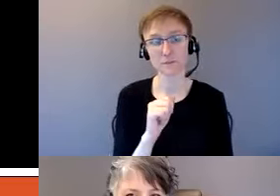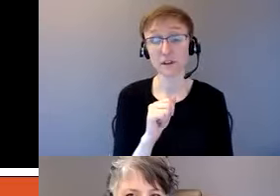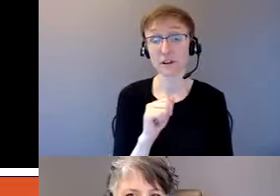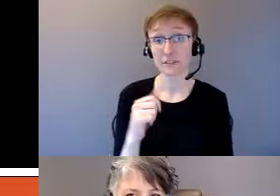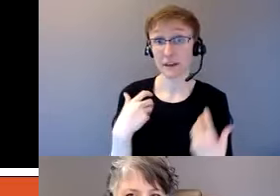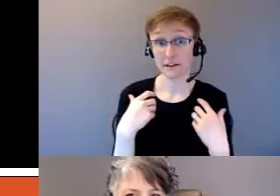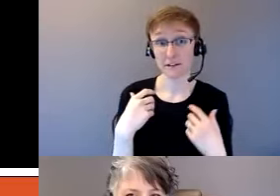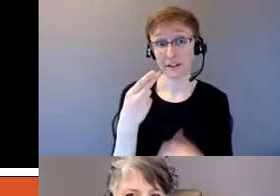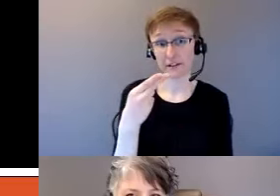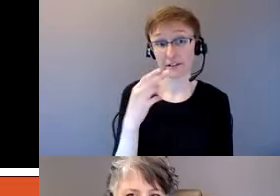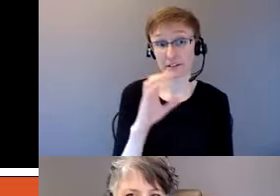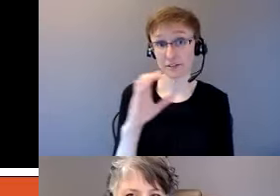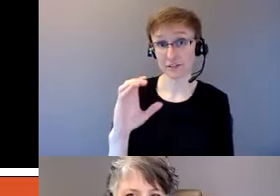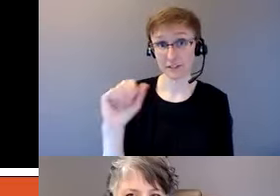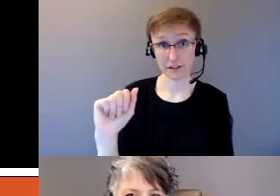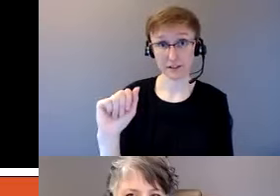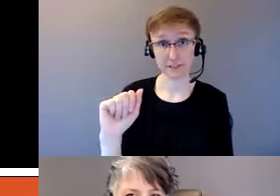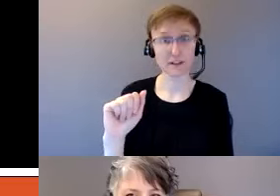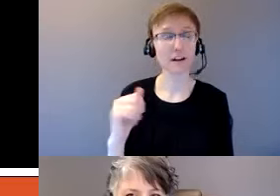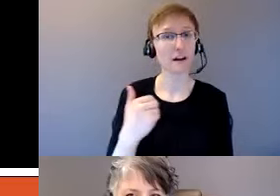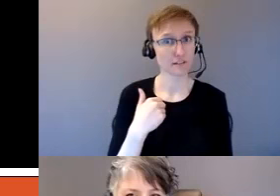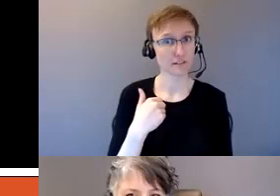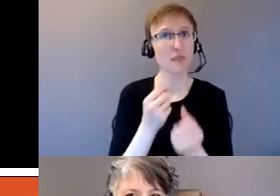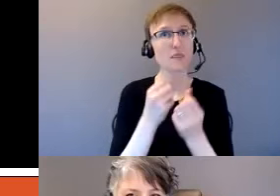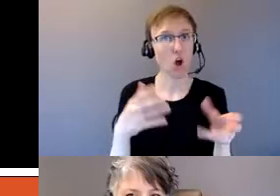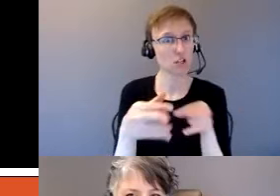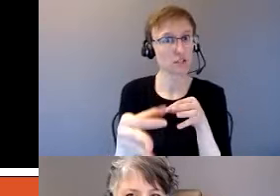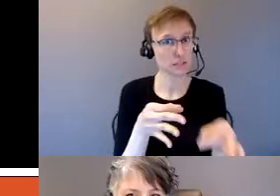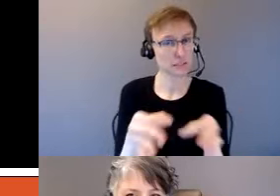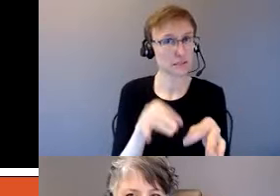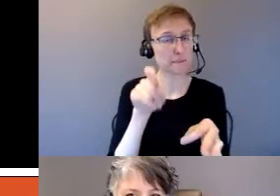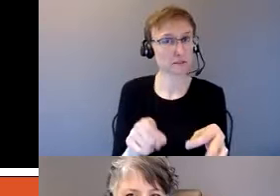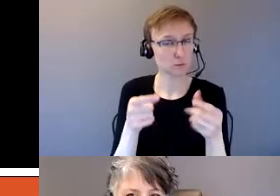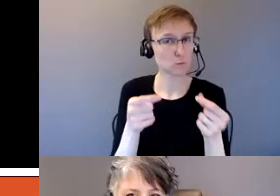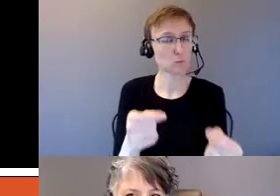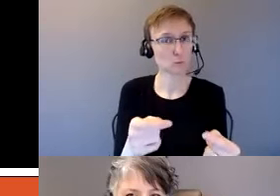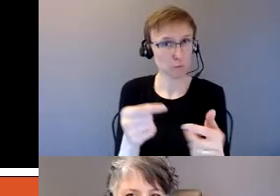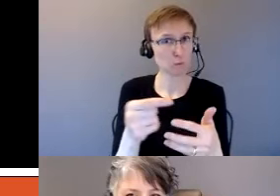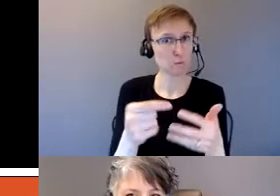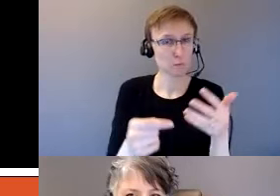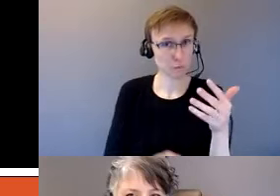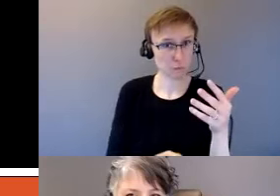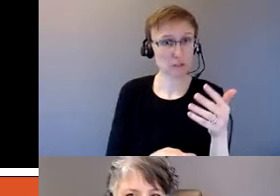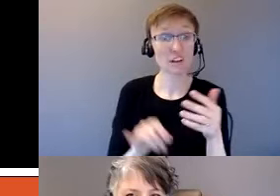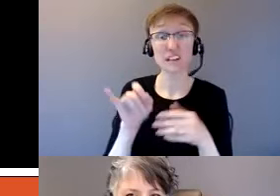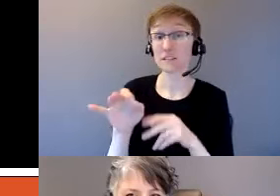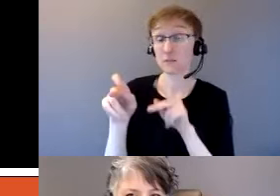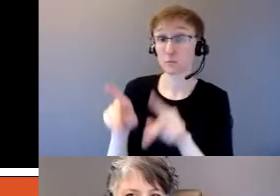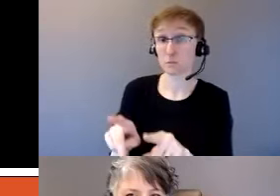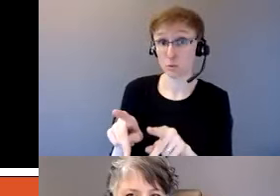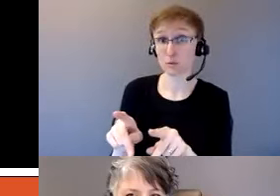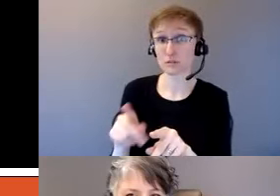Consent Act is actually quite prescriptive. So if the patient has an expressed wish regarding admission to long-term care that